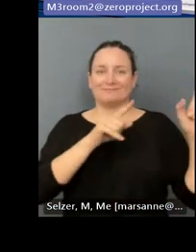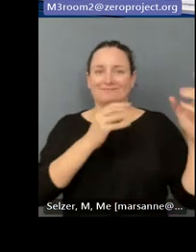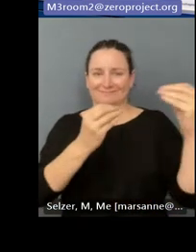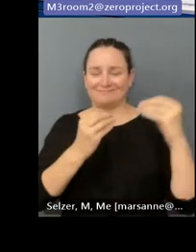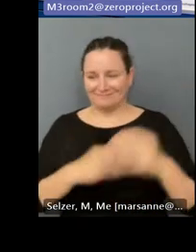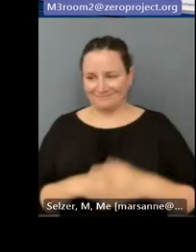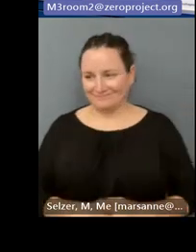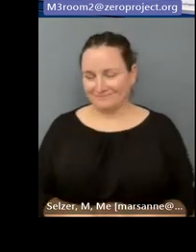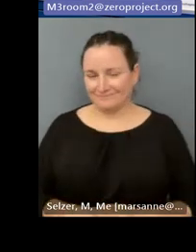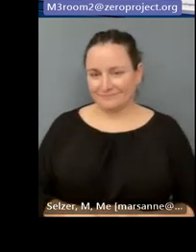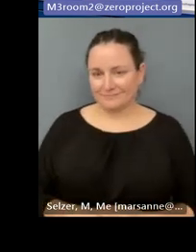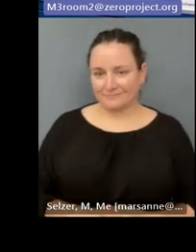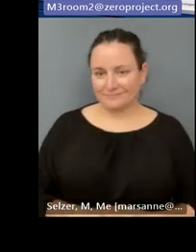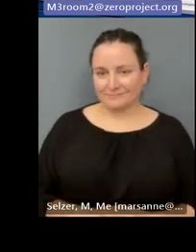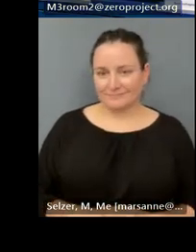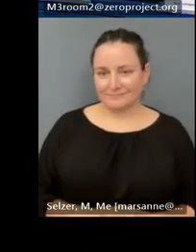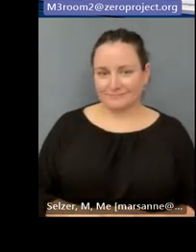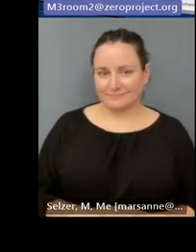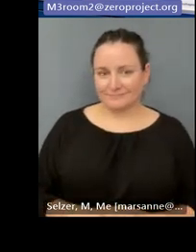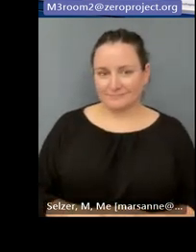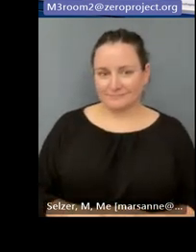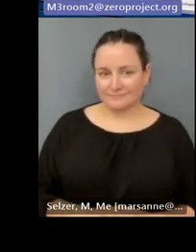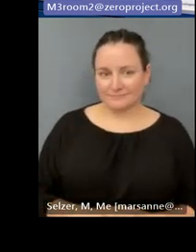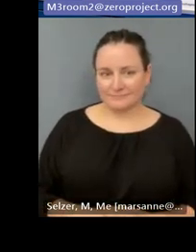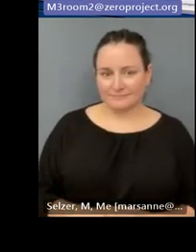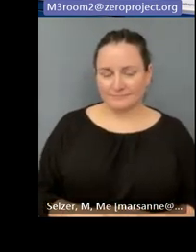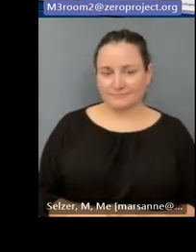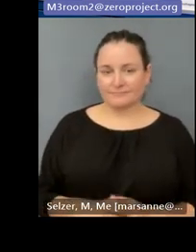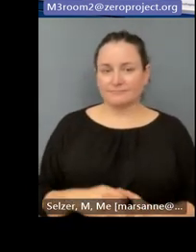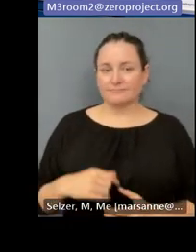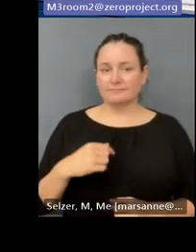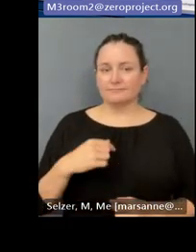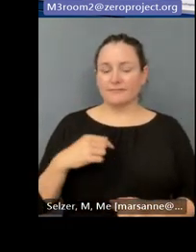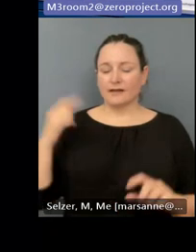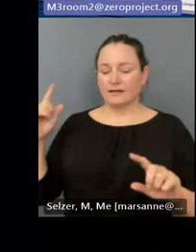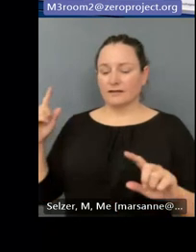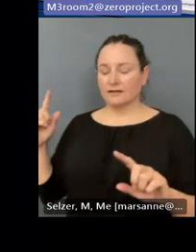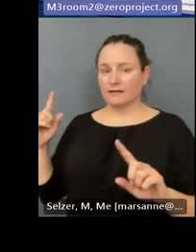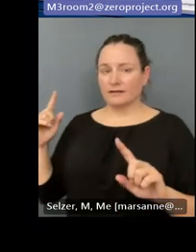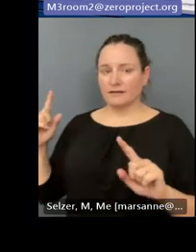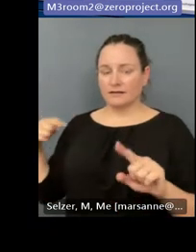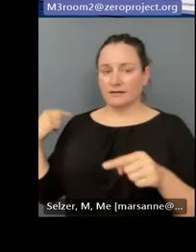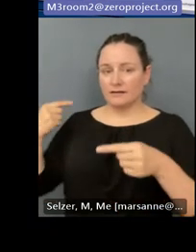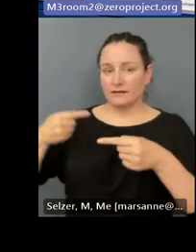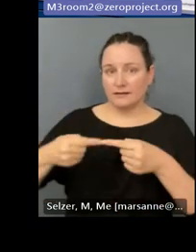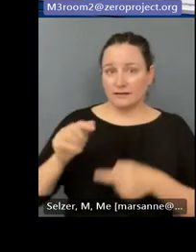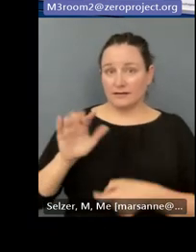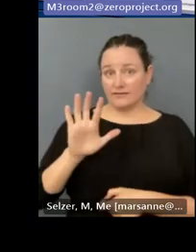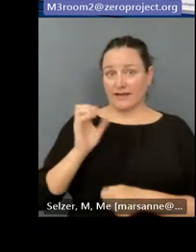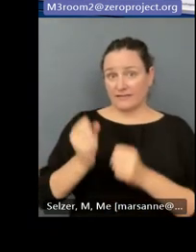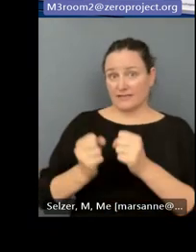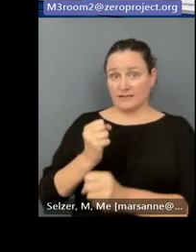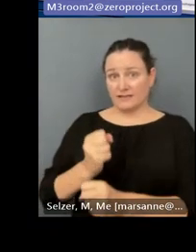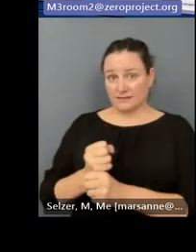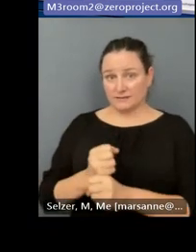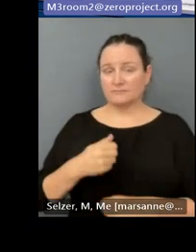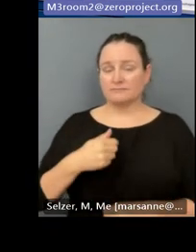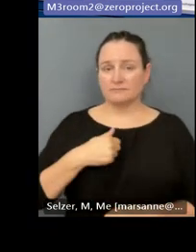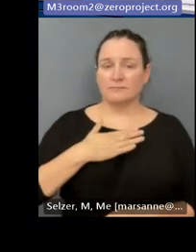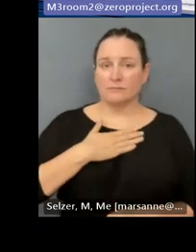beats strong in every achievement. It has been 5 years since we committed with a life project to turn